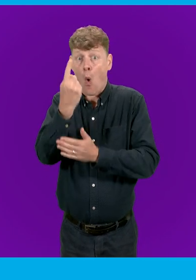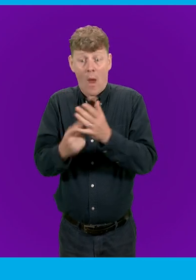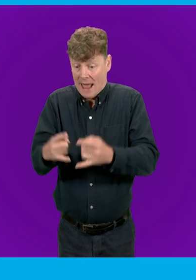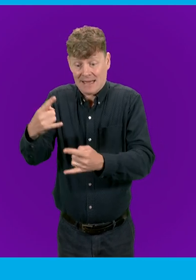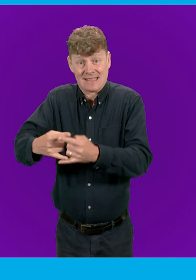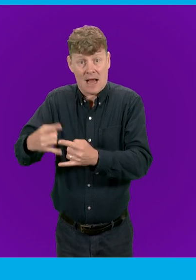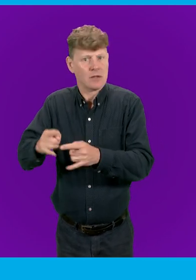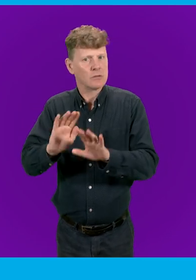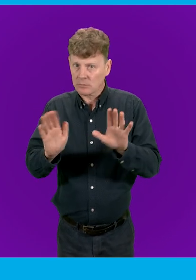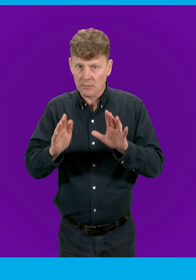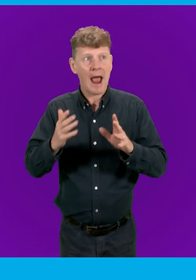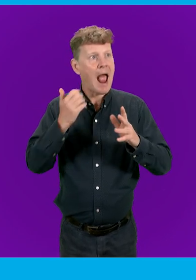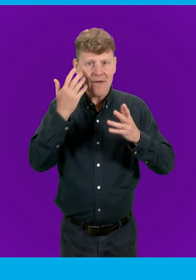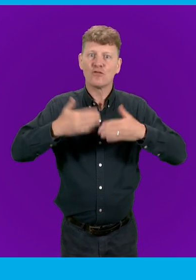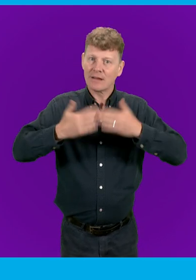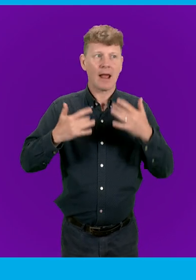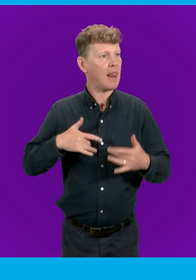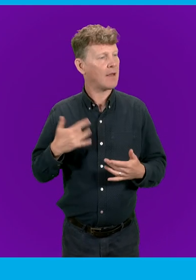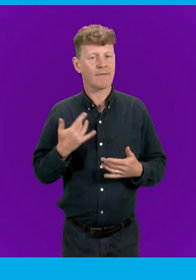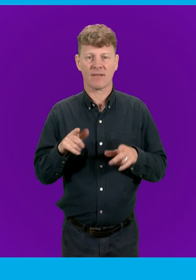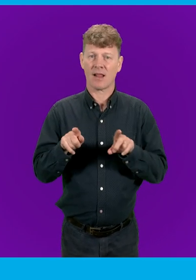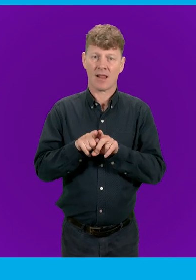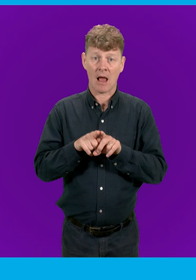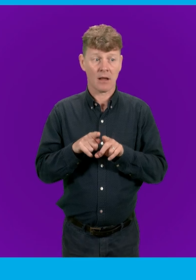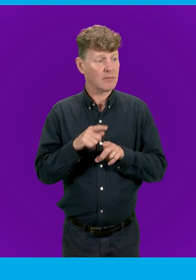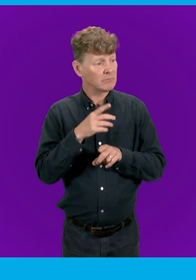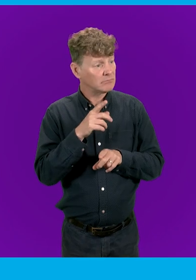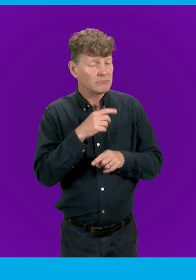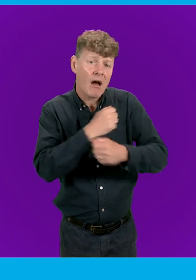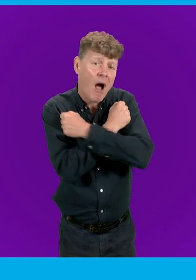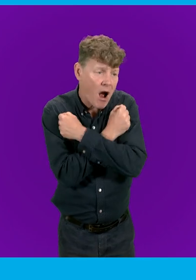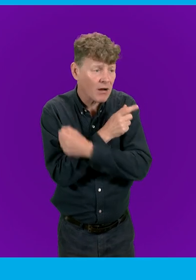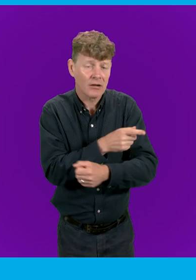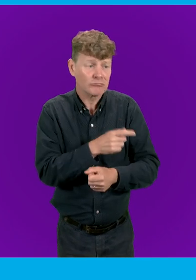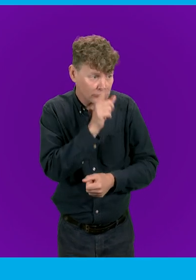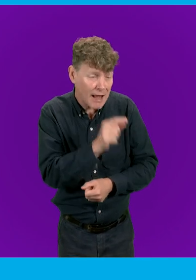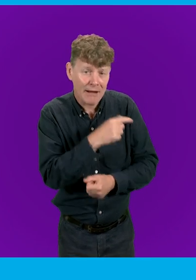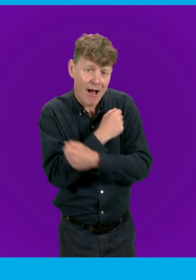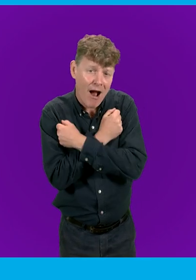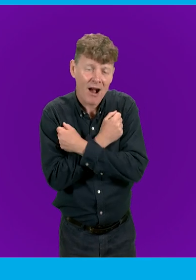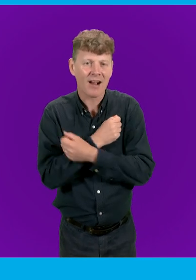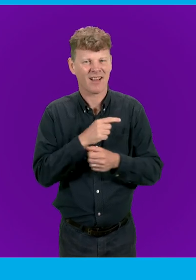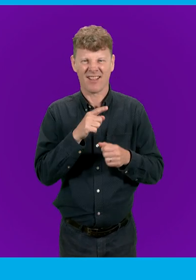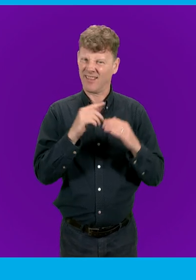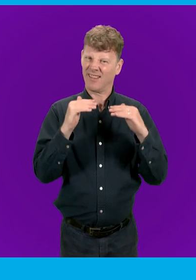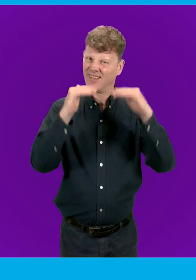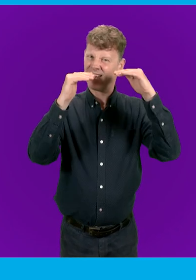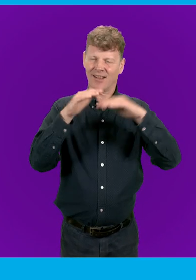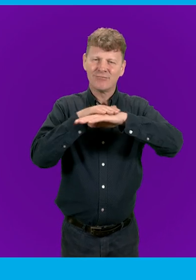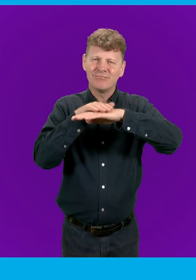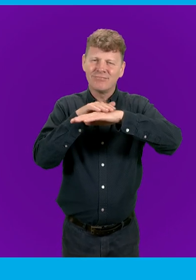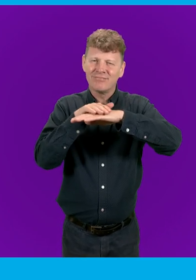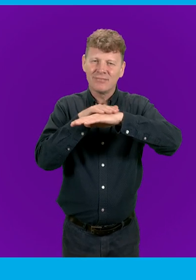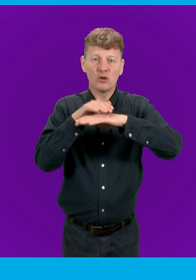your day-to-day life, something as simple as, oh, can I give you a hug, or something like that. It might not be as blunt